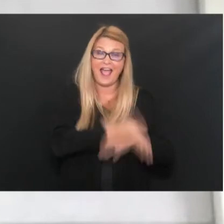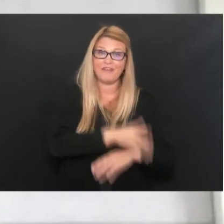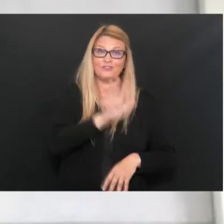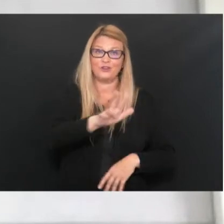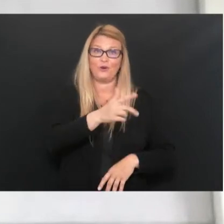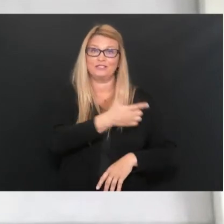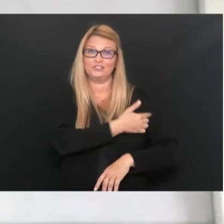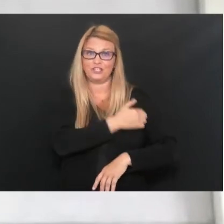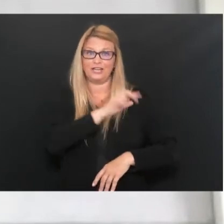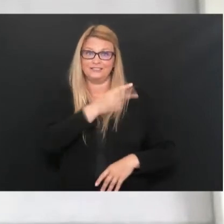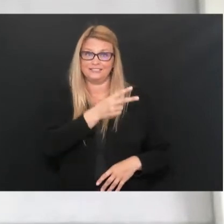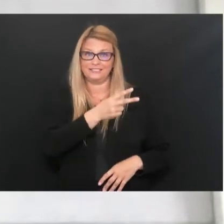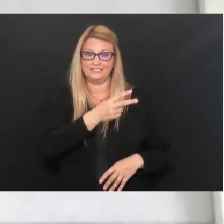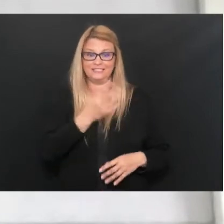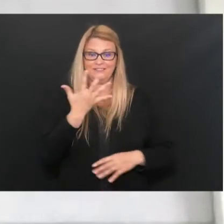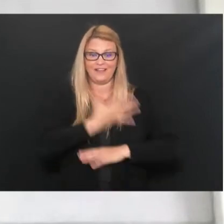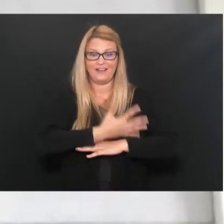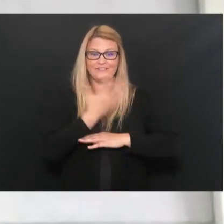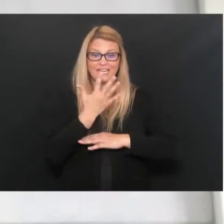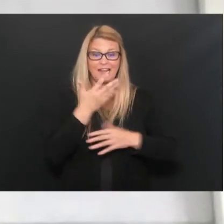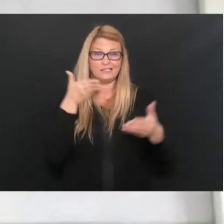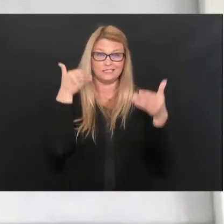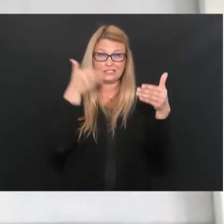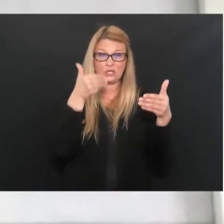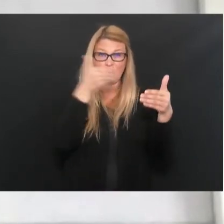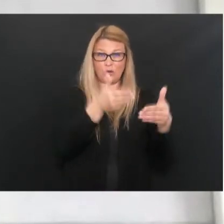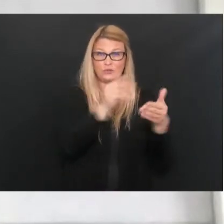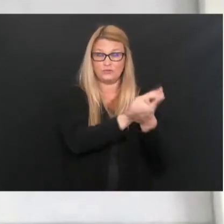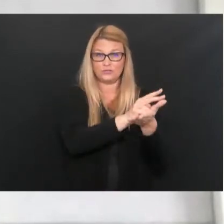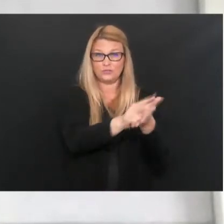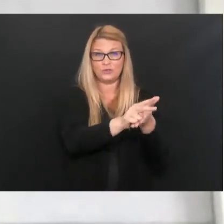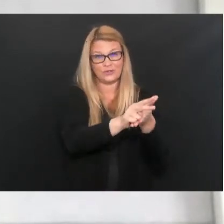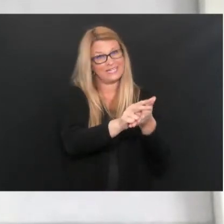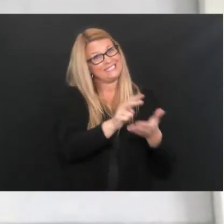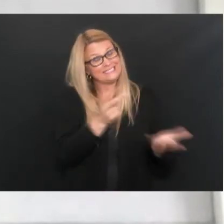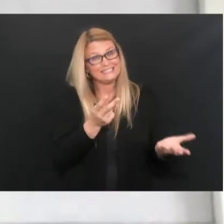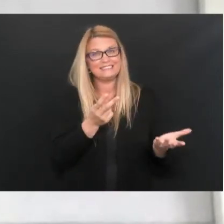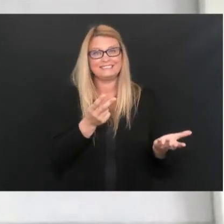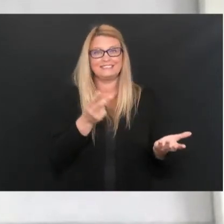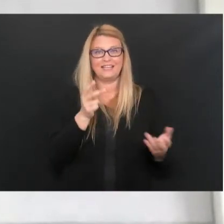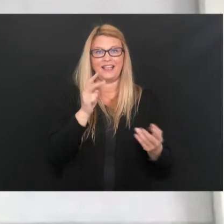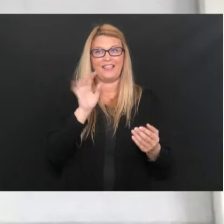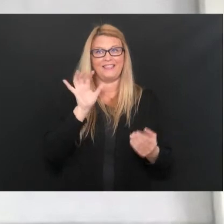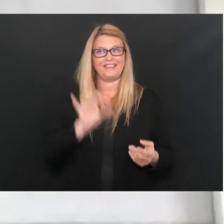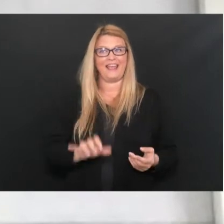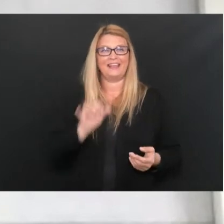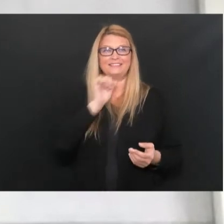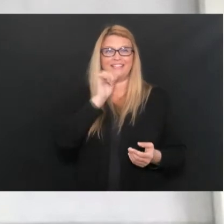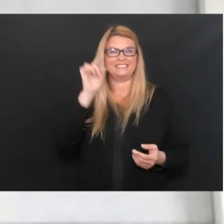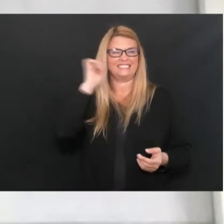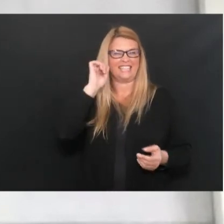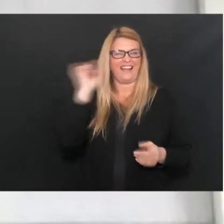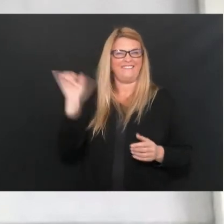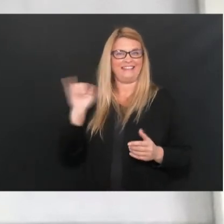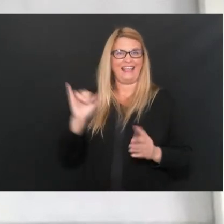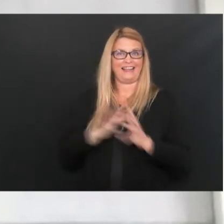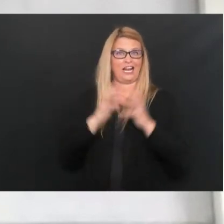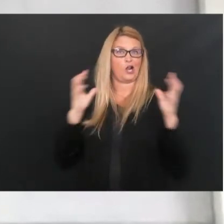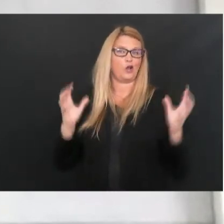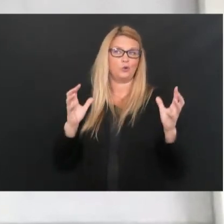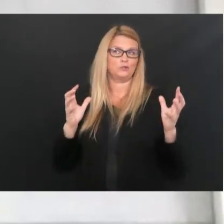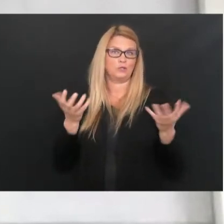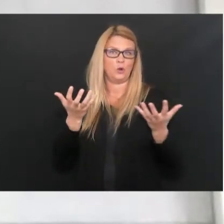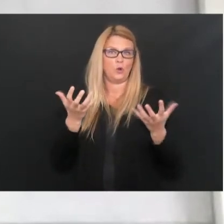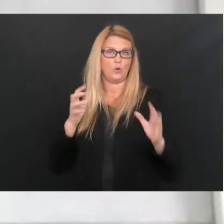So I think you mentioned she's 5 days away from the full 2 weeks. So even though that doesn't sound like much. We